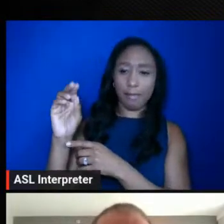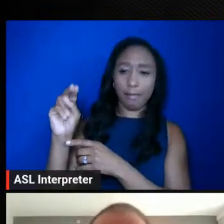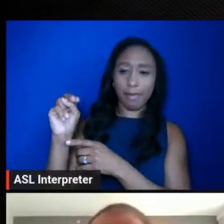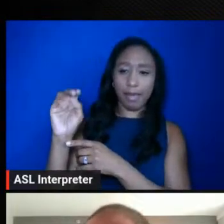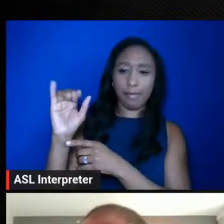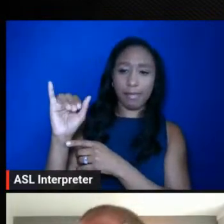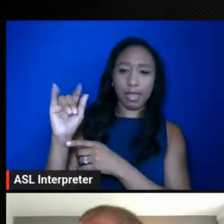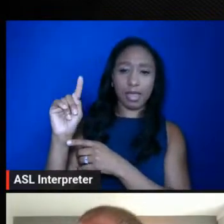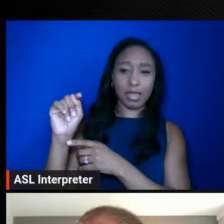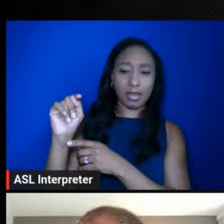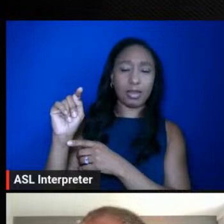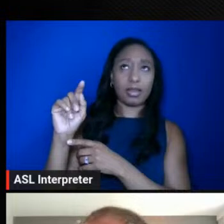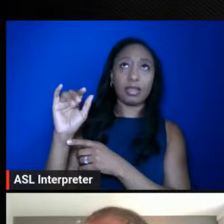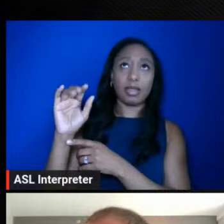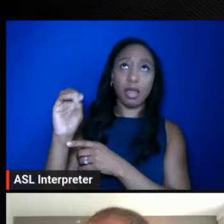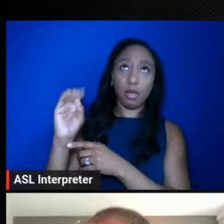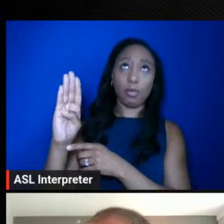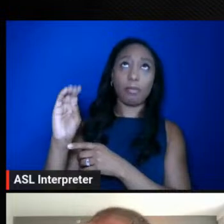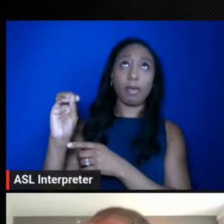To conclude,